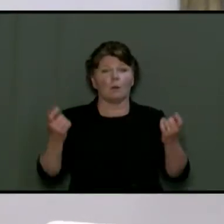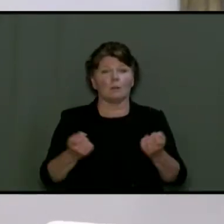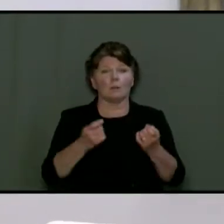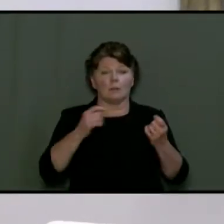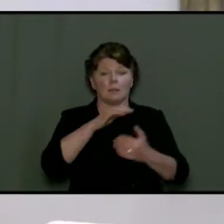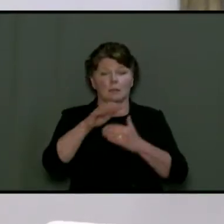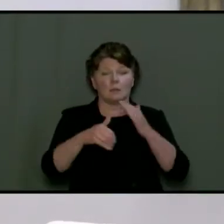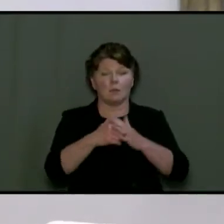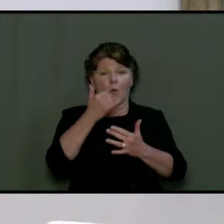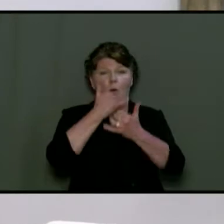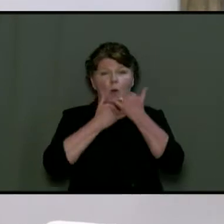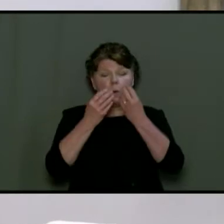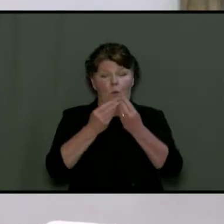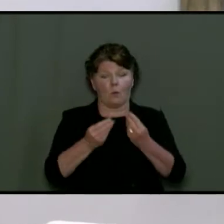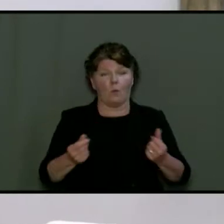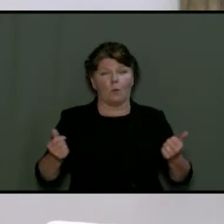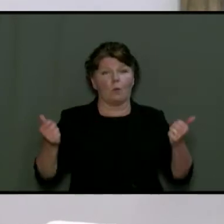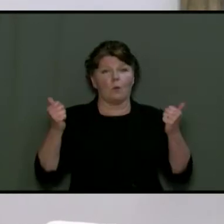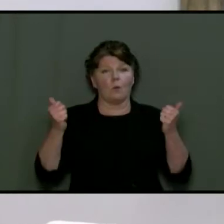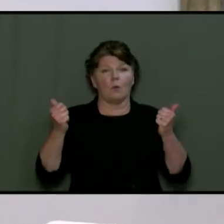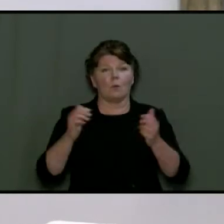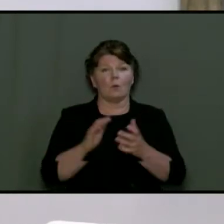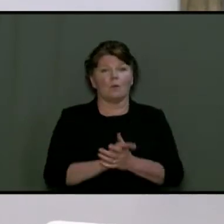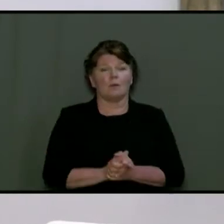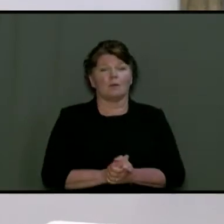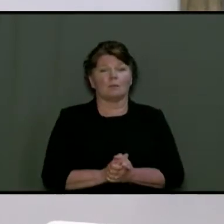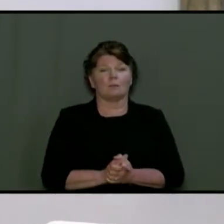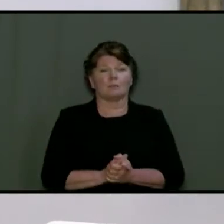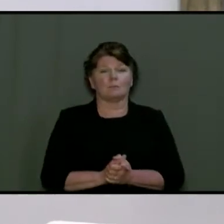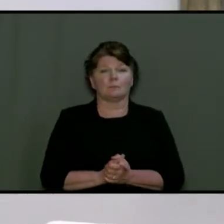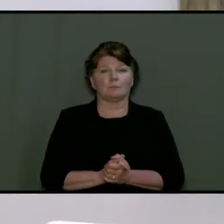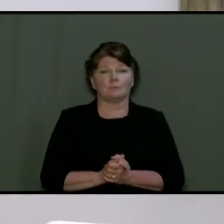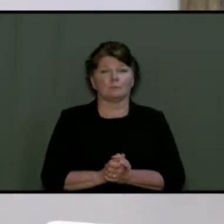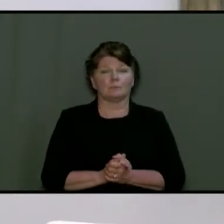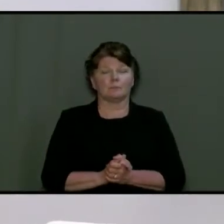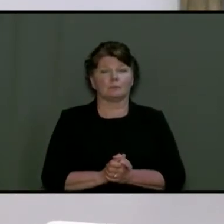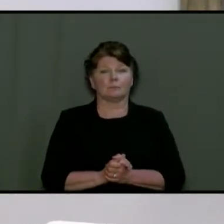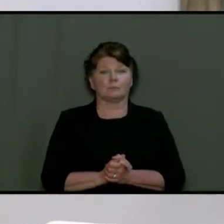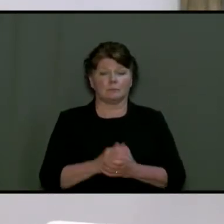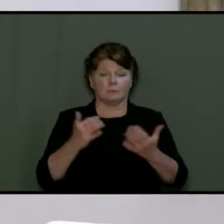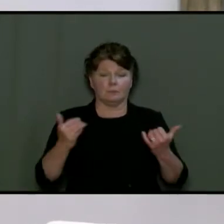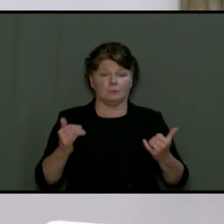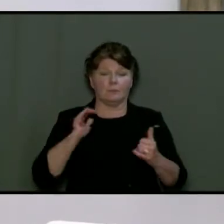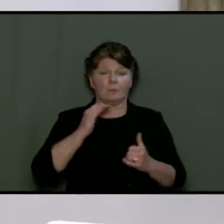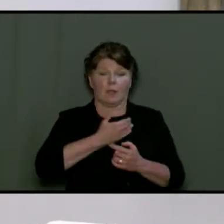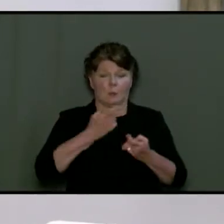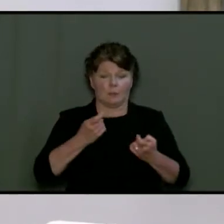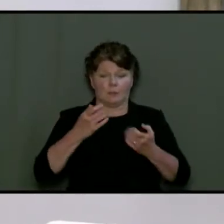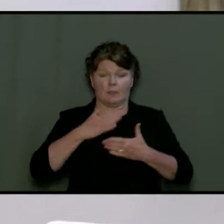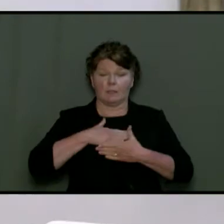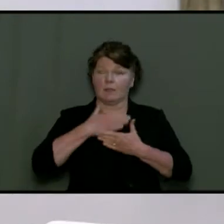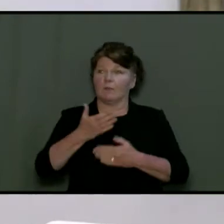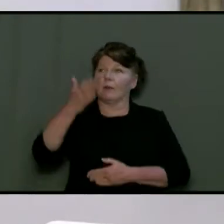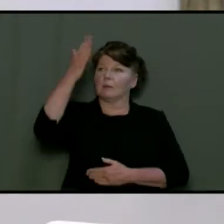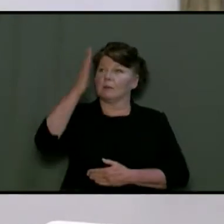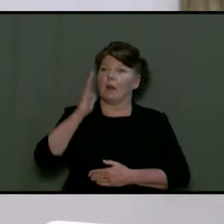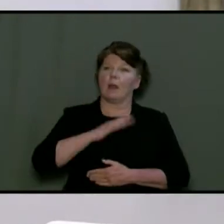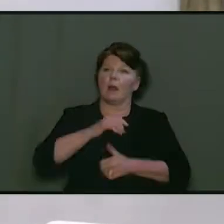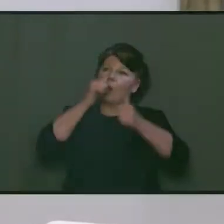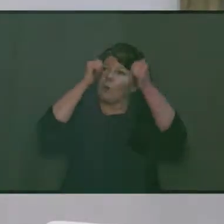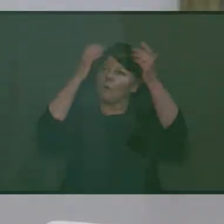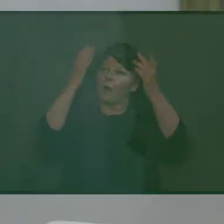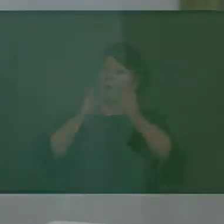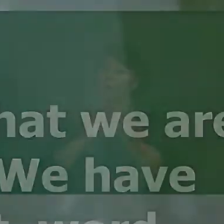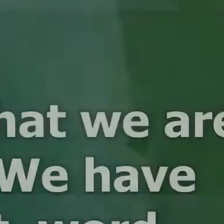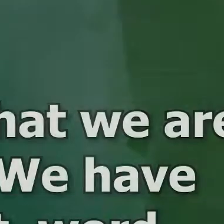sins and cleanse us from all unrighteousness. Let us then confess our sins to God,